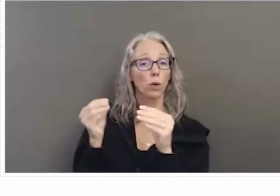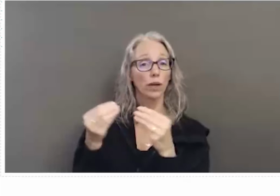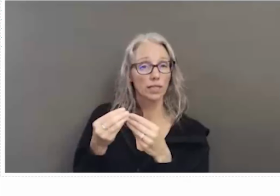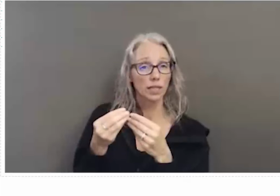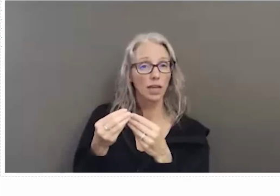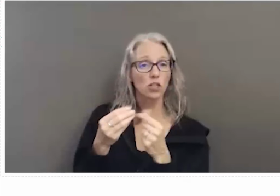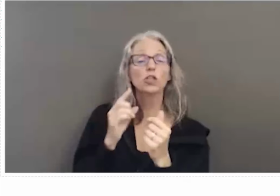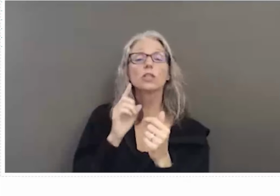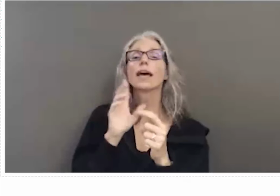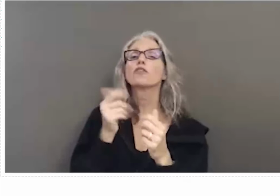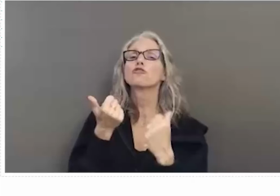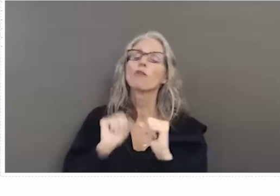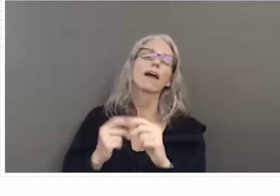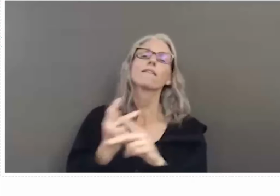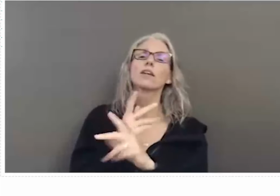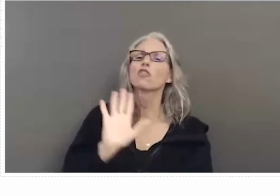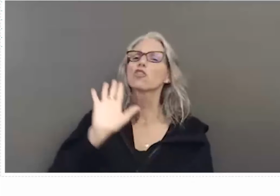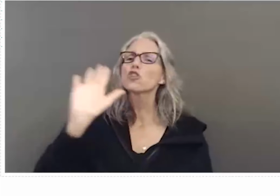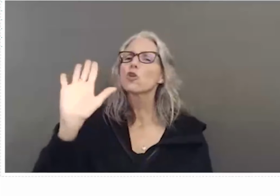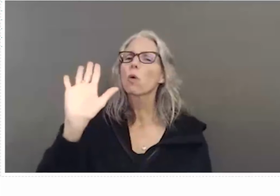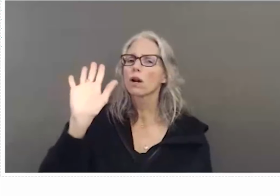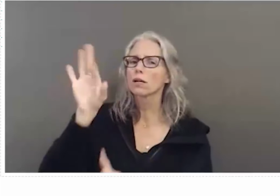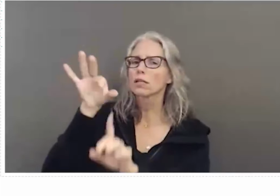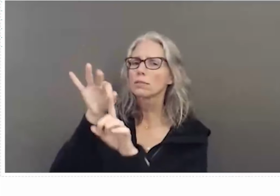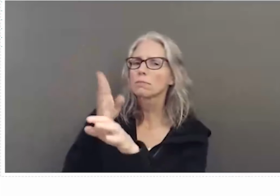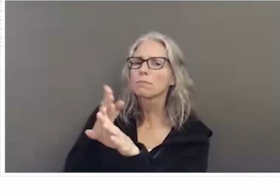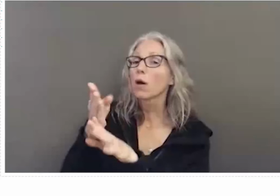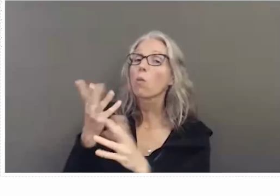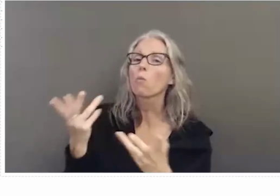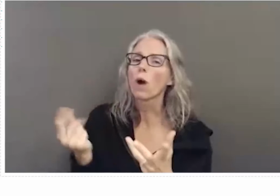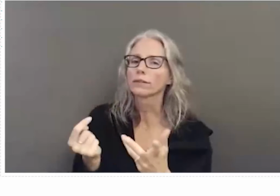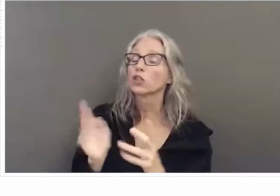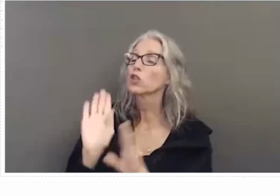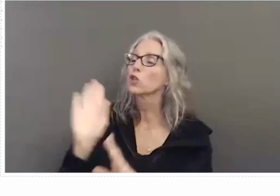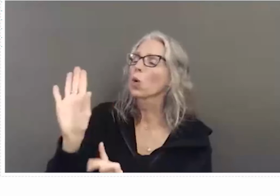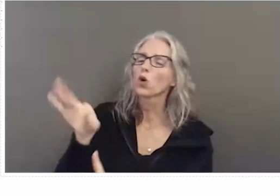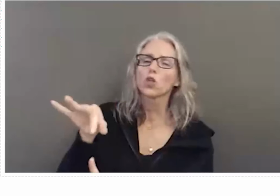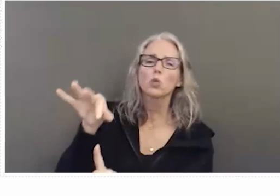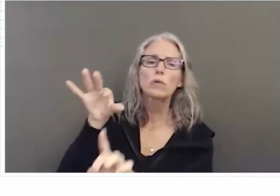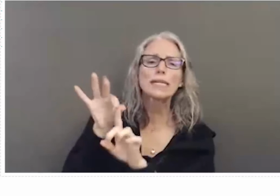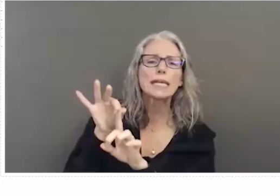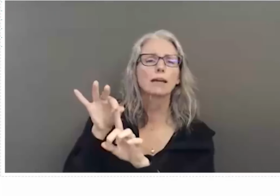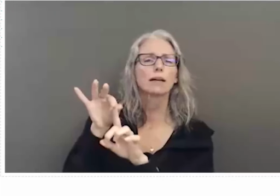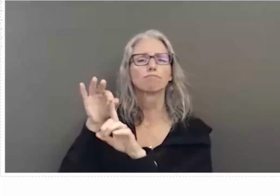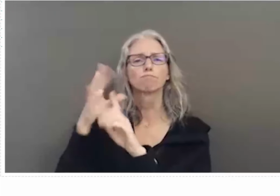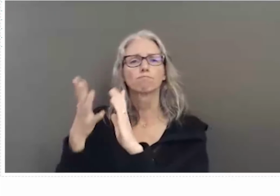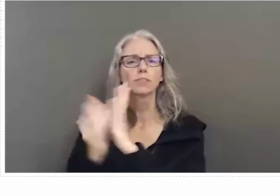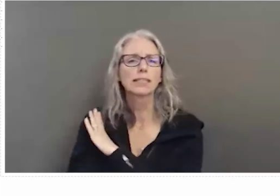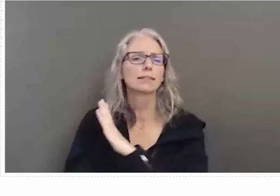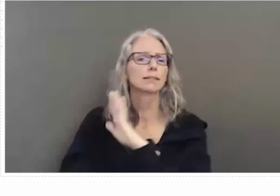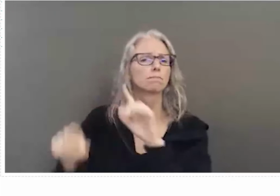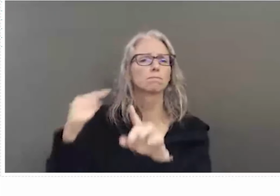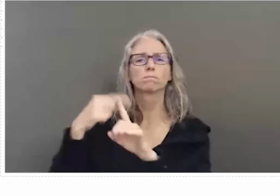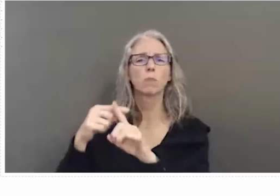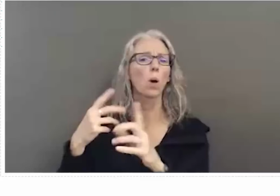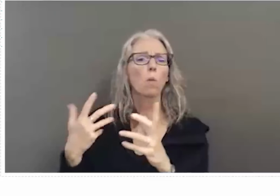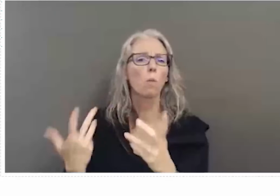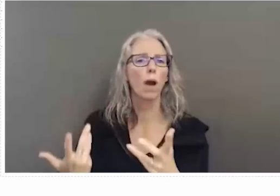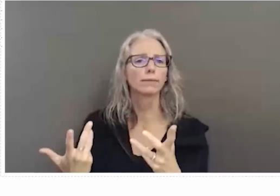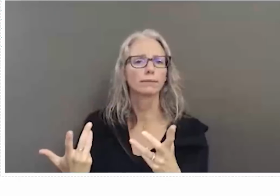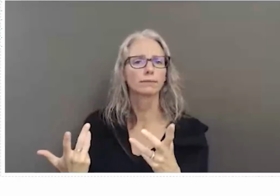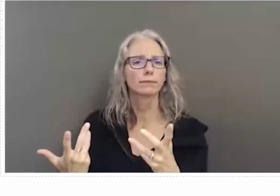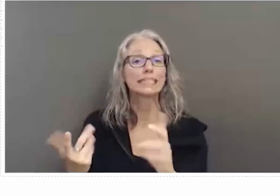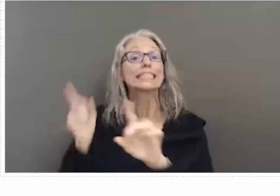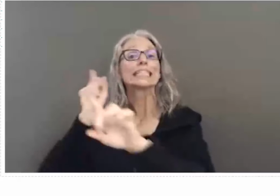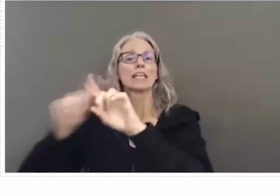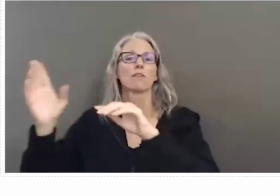just talking about how many people attended the event, which is not going to be that of an interest for larger organizations. So